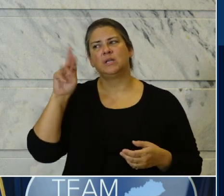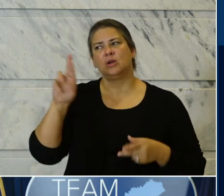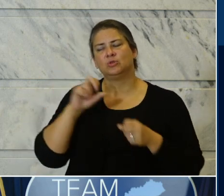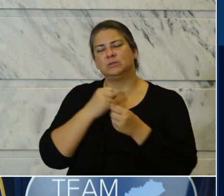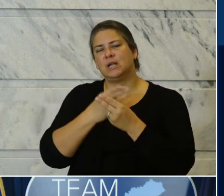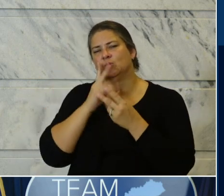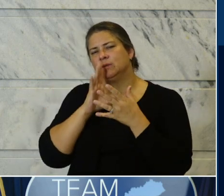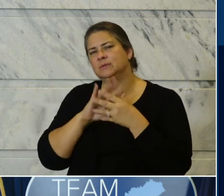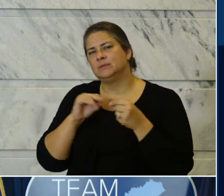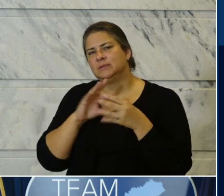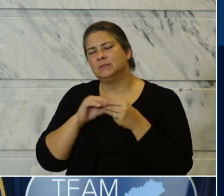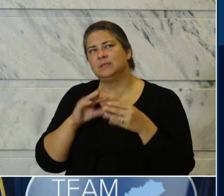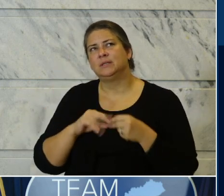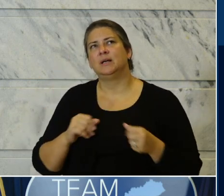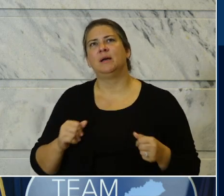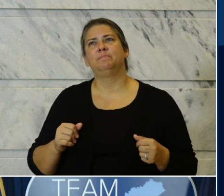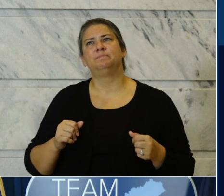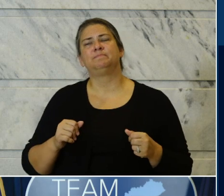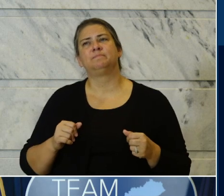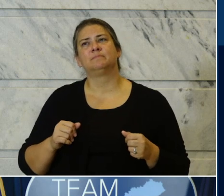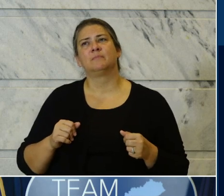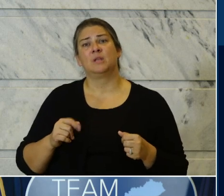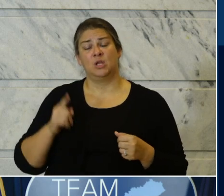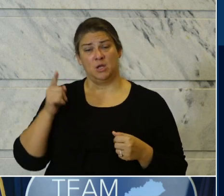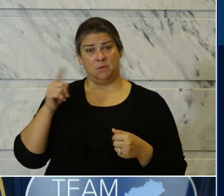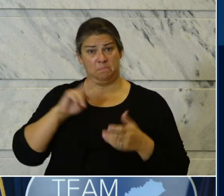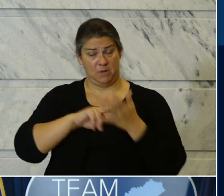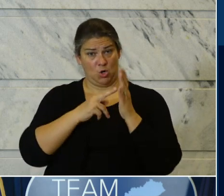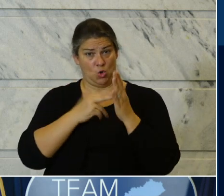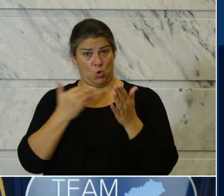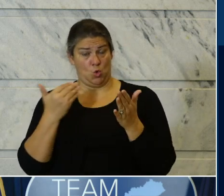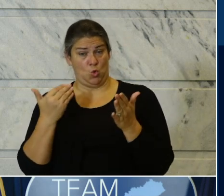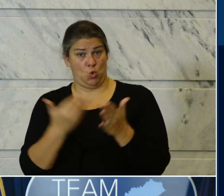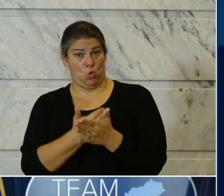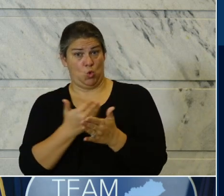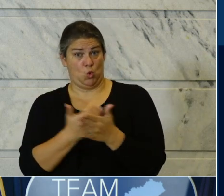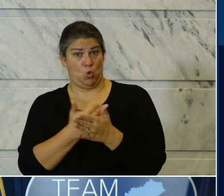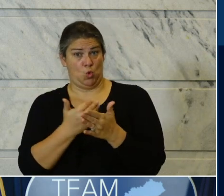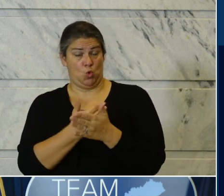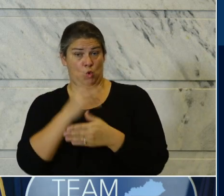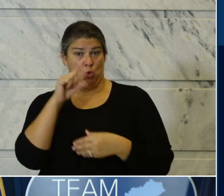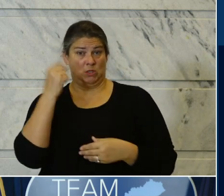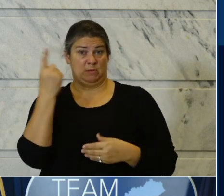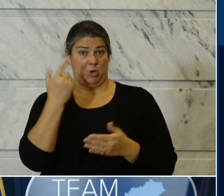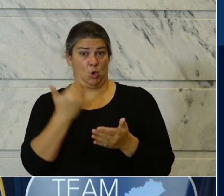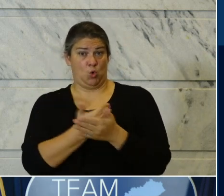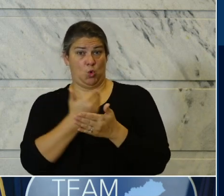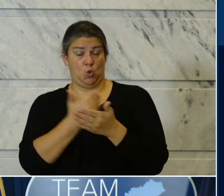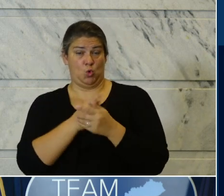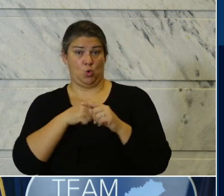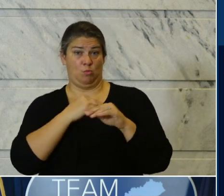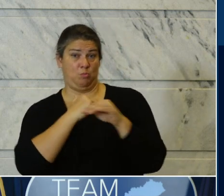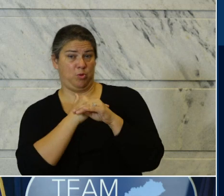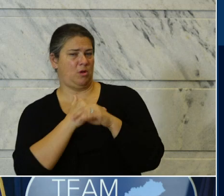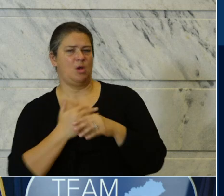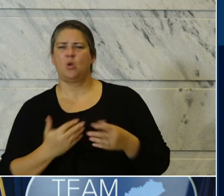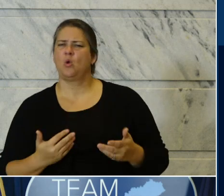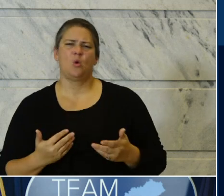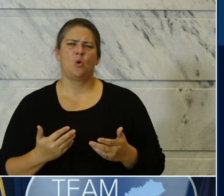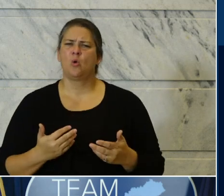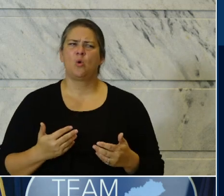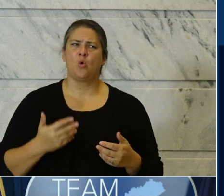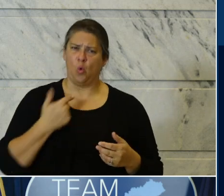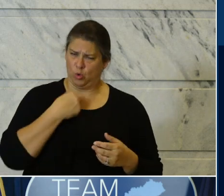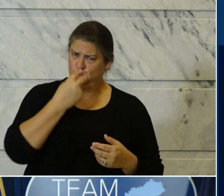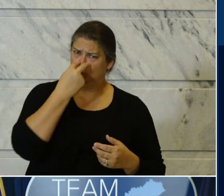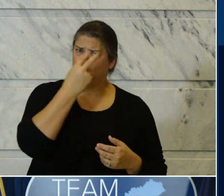about new steps, though we will take them if we have to. We saw with the last escalation that we